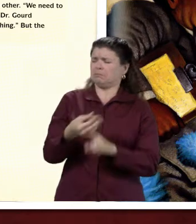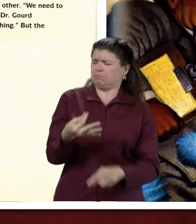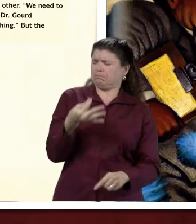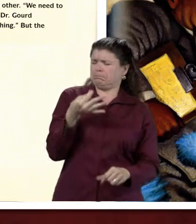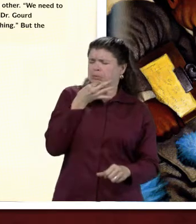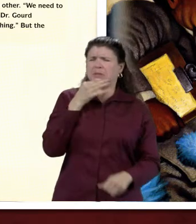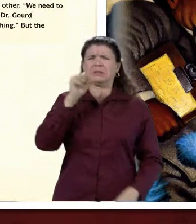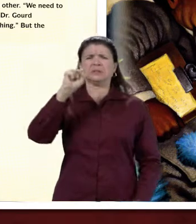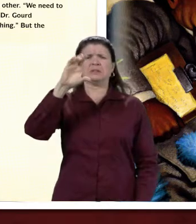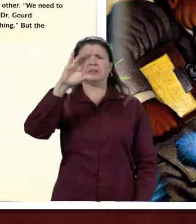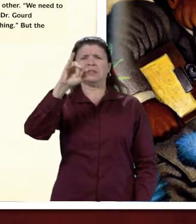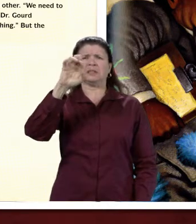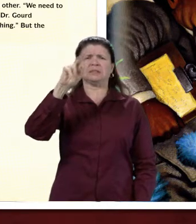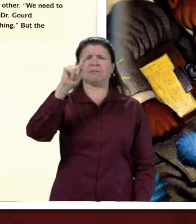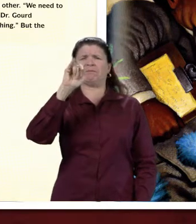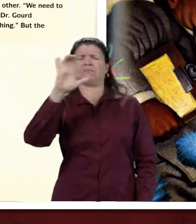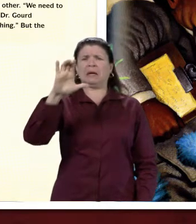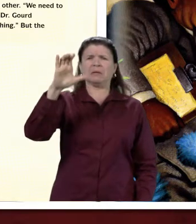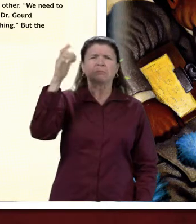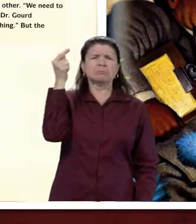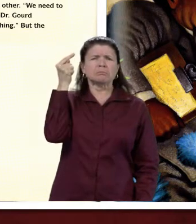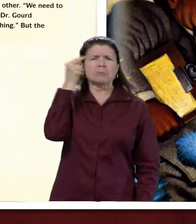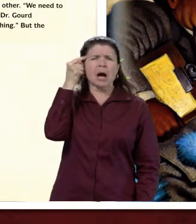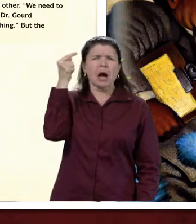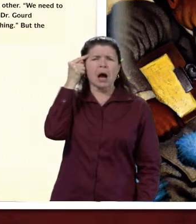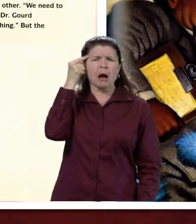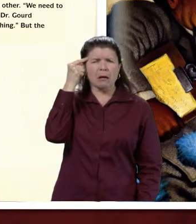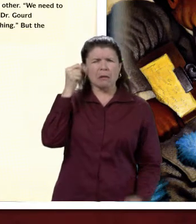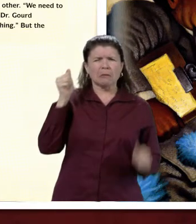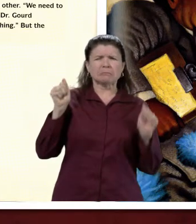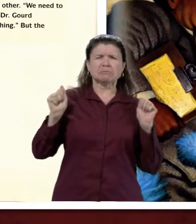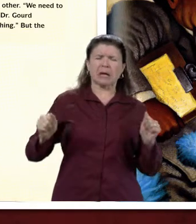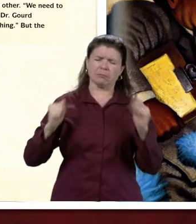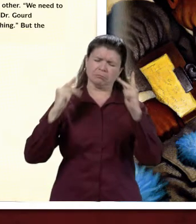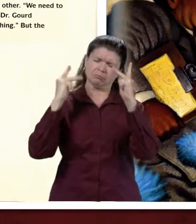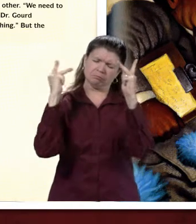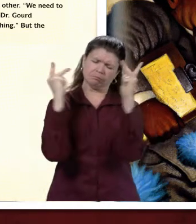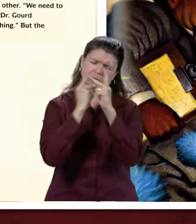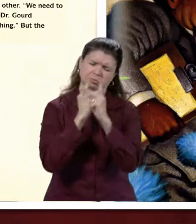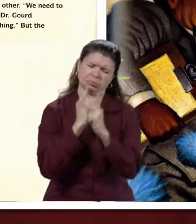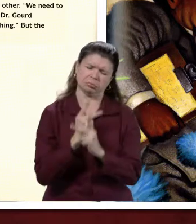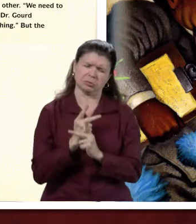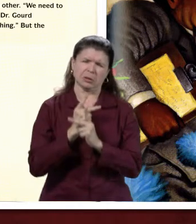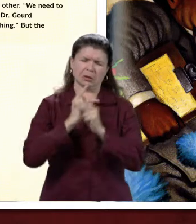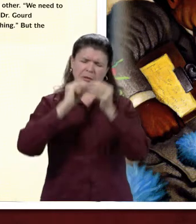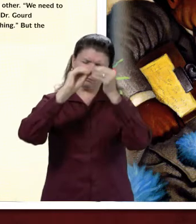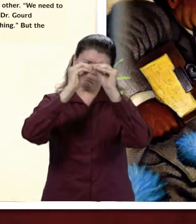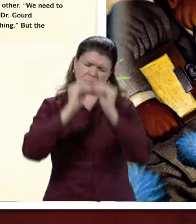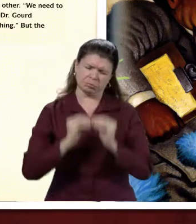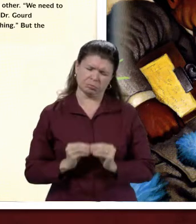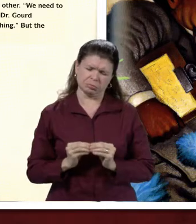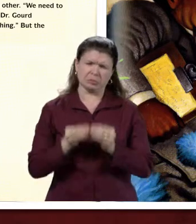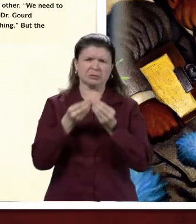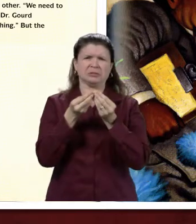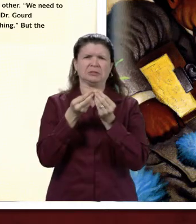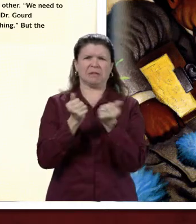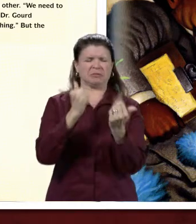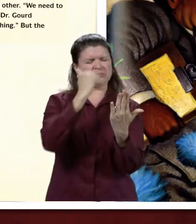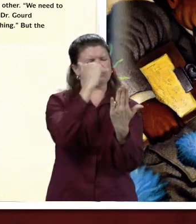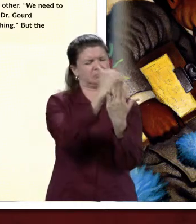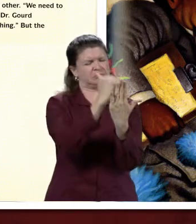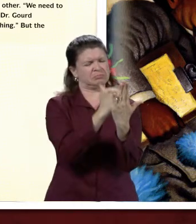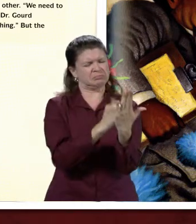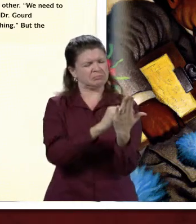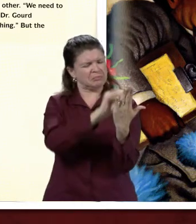the experts. Dr. Gord and Mr. Mellon were the finest scientific minds in the land.